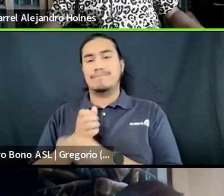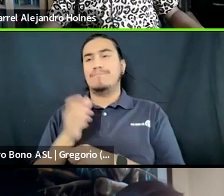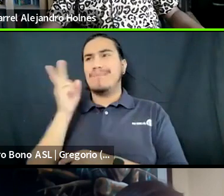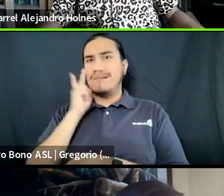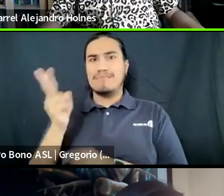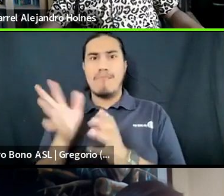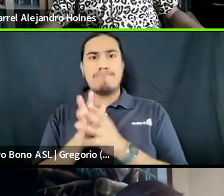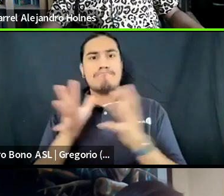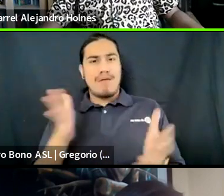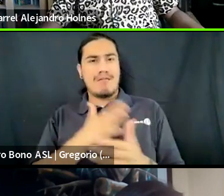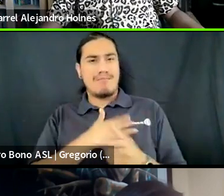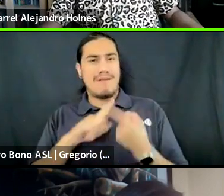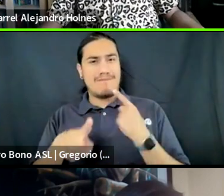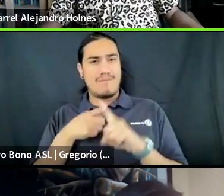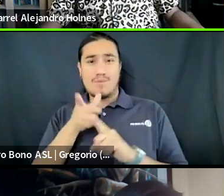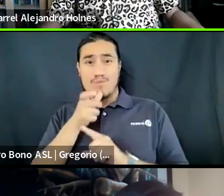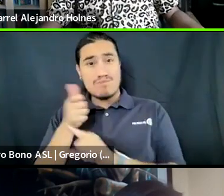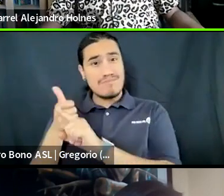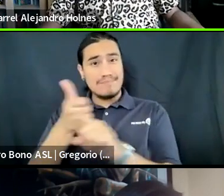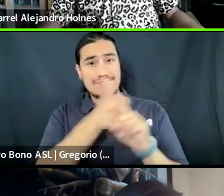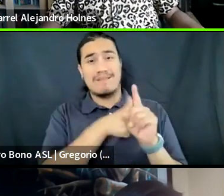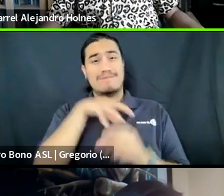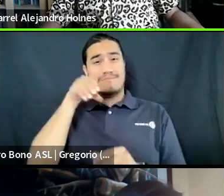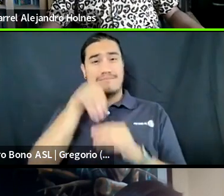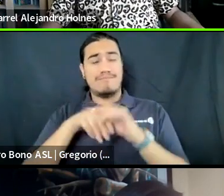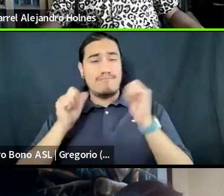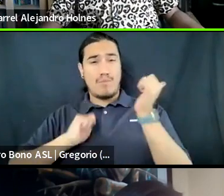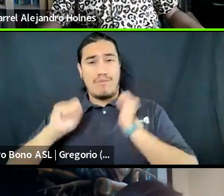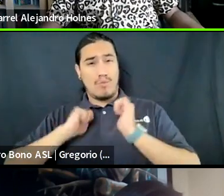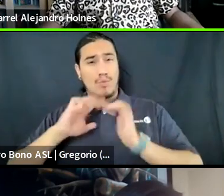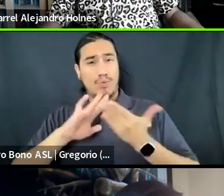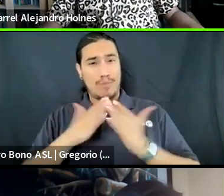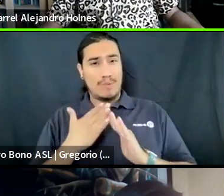of my friends who were in the performance